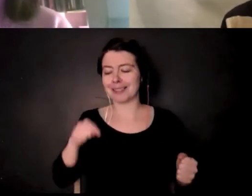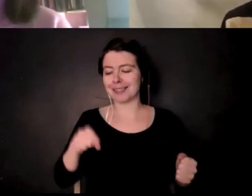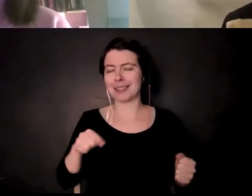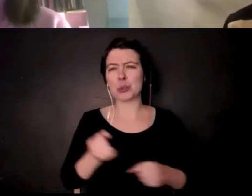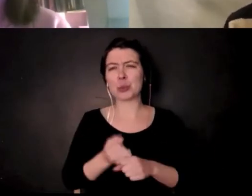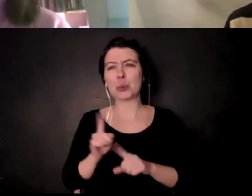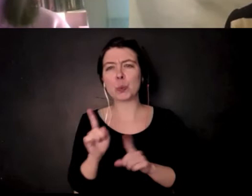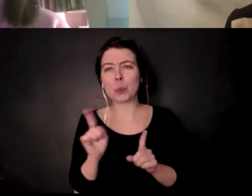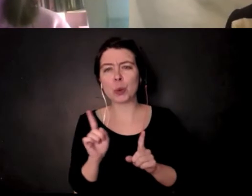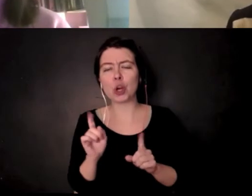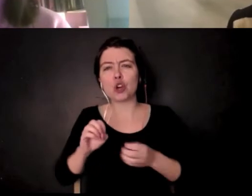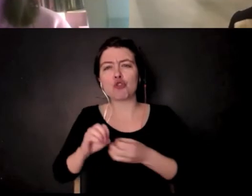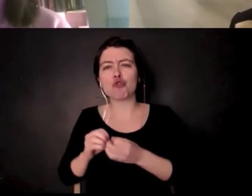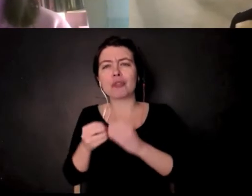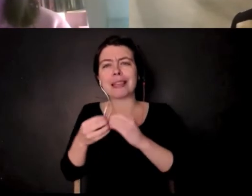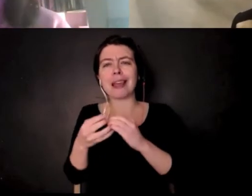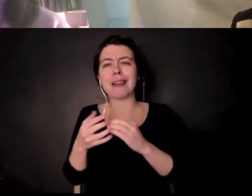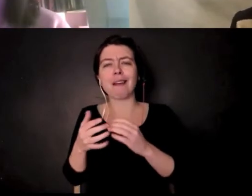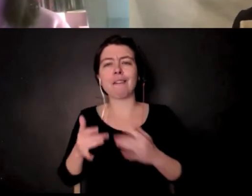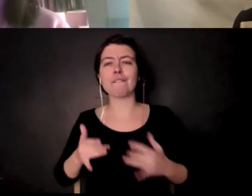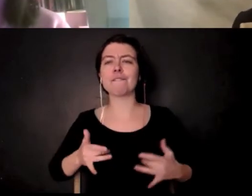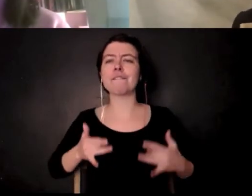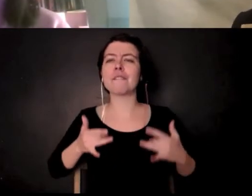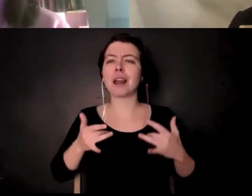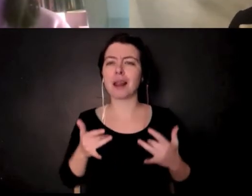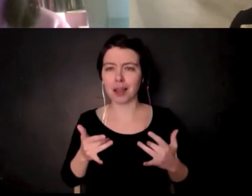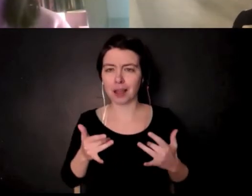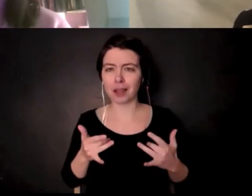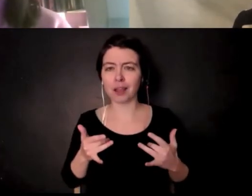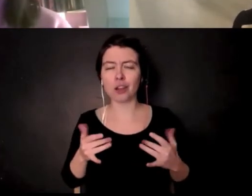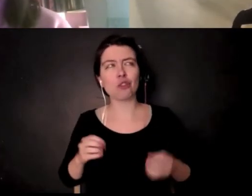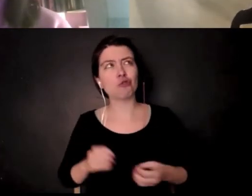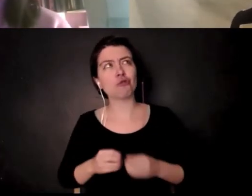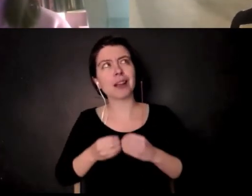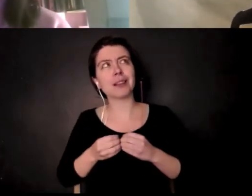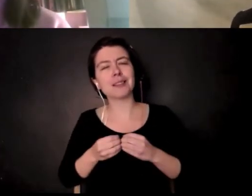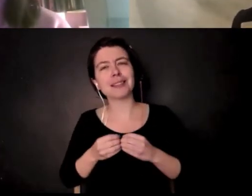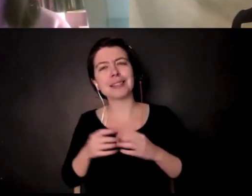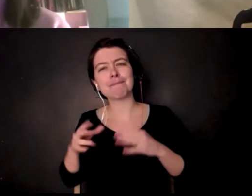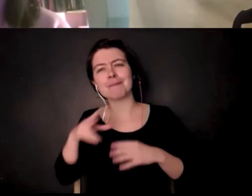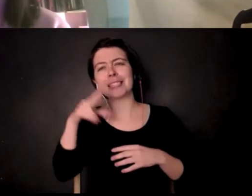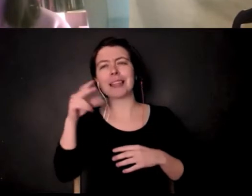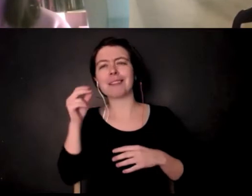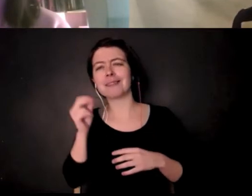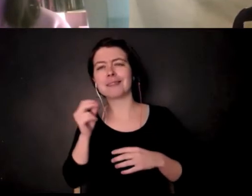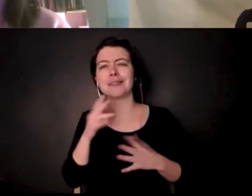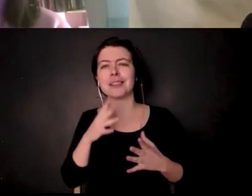feeling, that ignite some sort of like sense of love or safety or care in